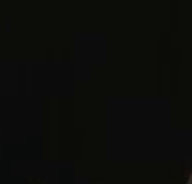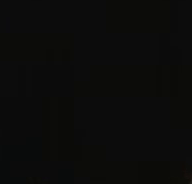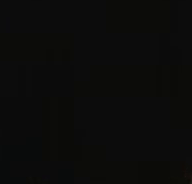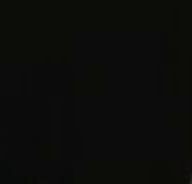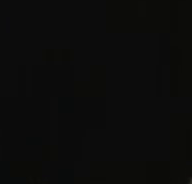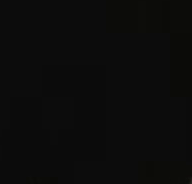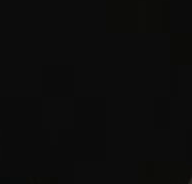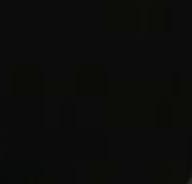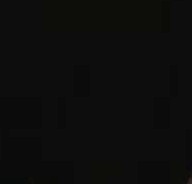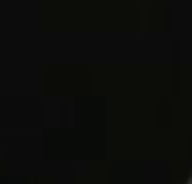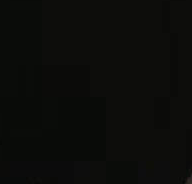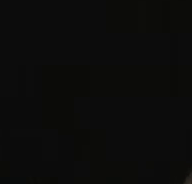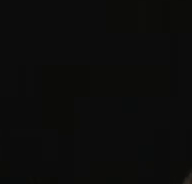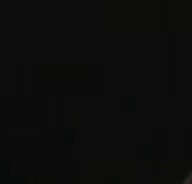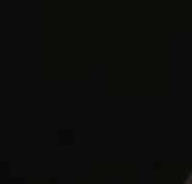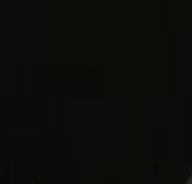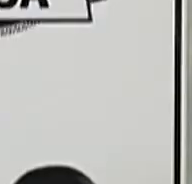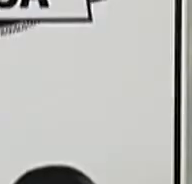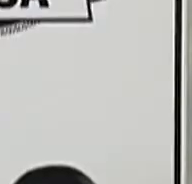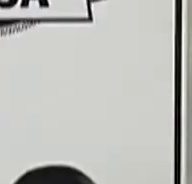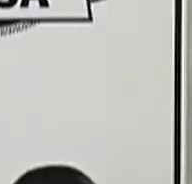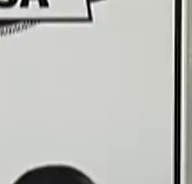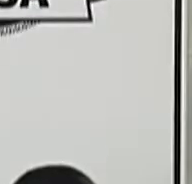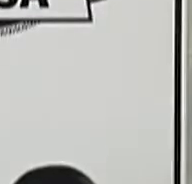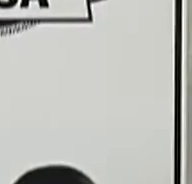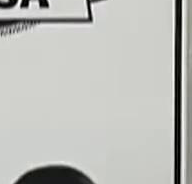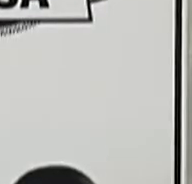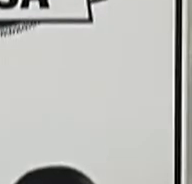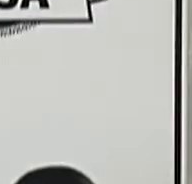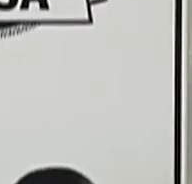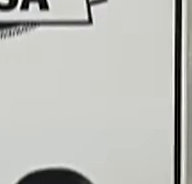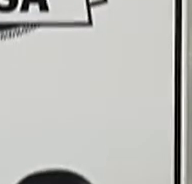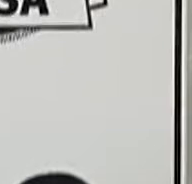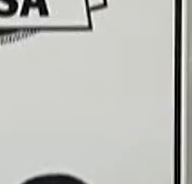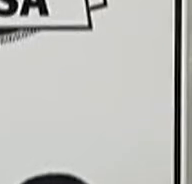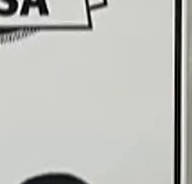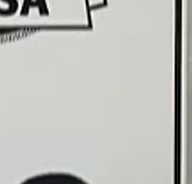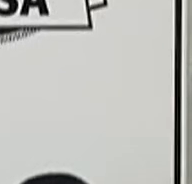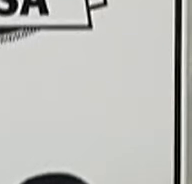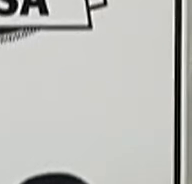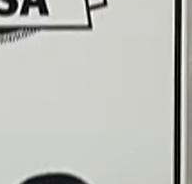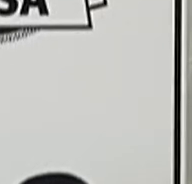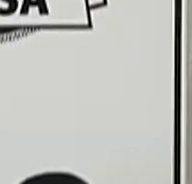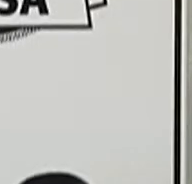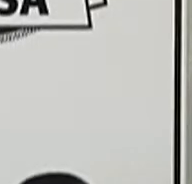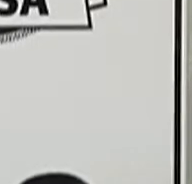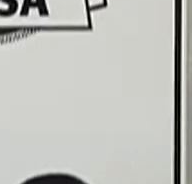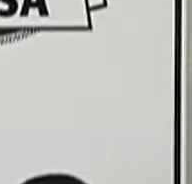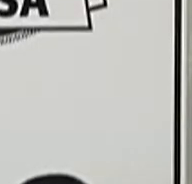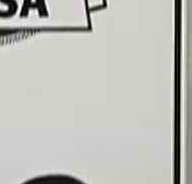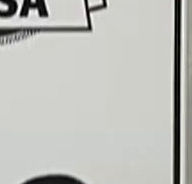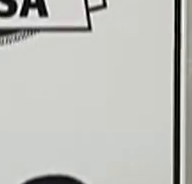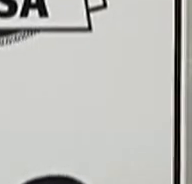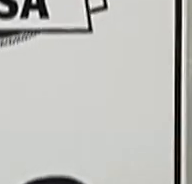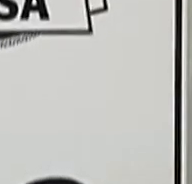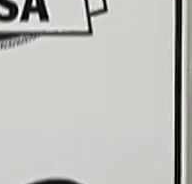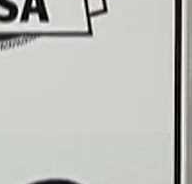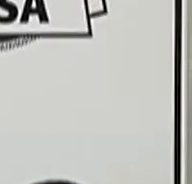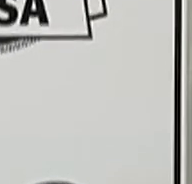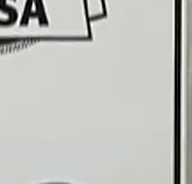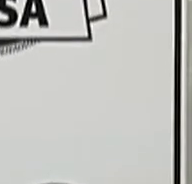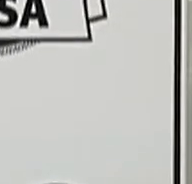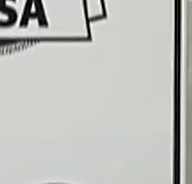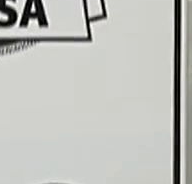Allison McLean would be encouraged by the staging of this Child